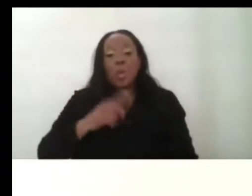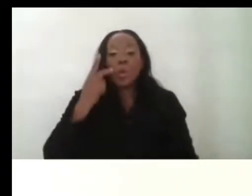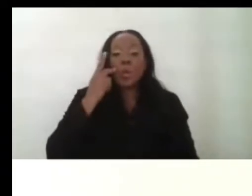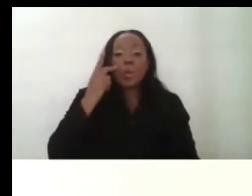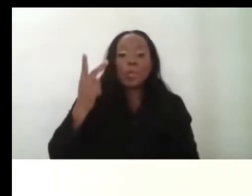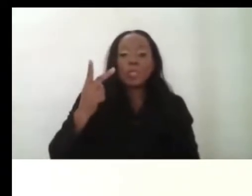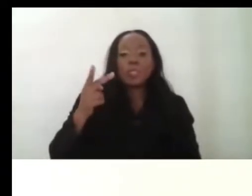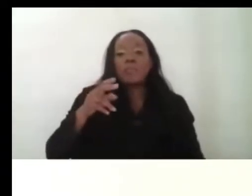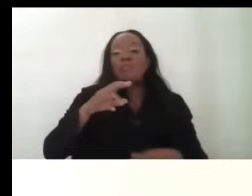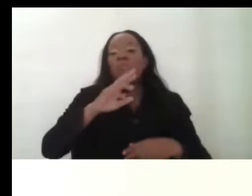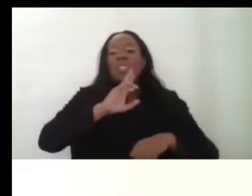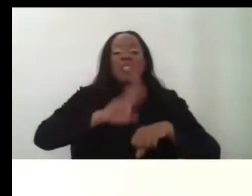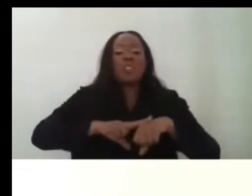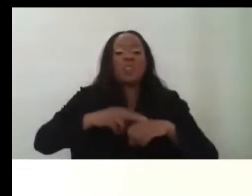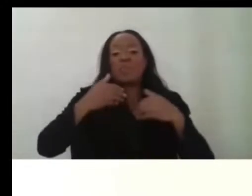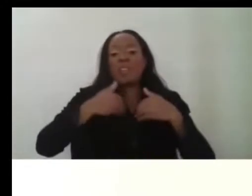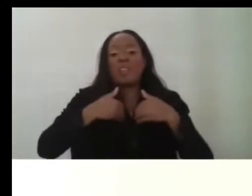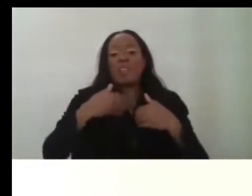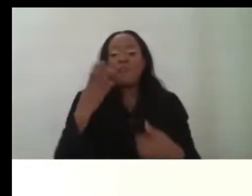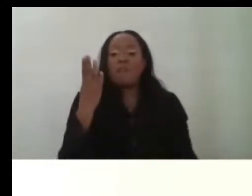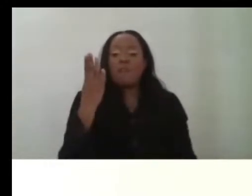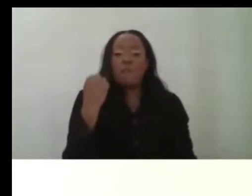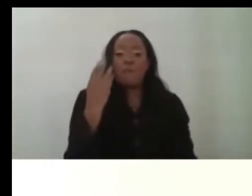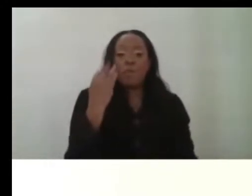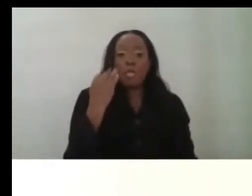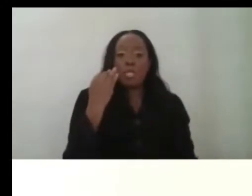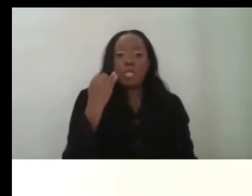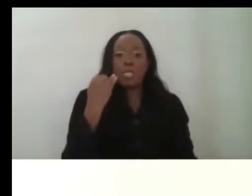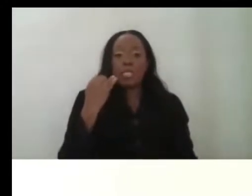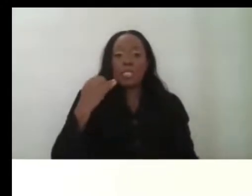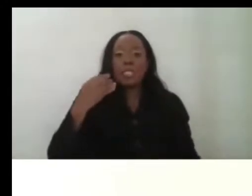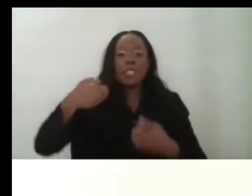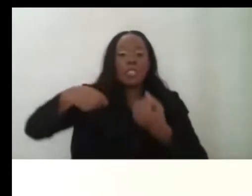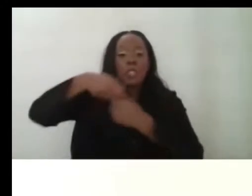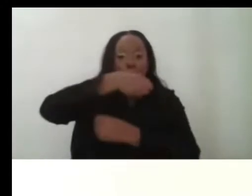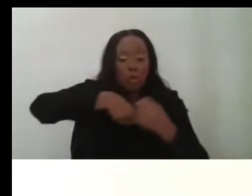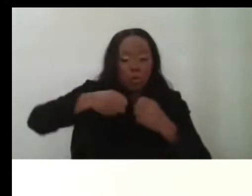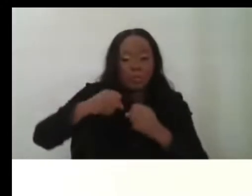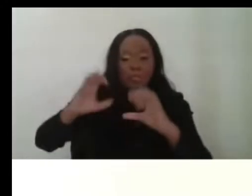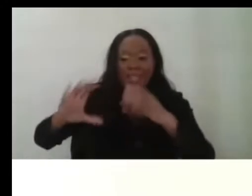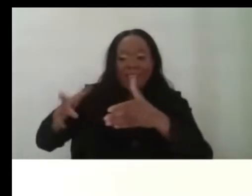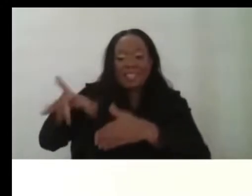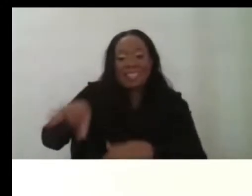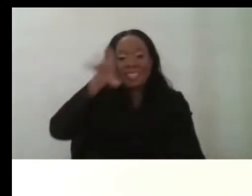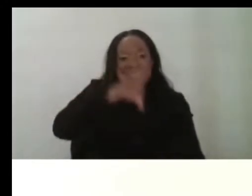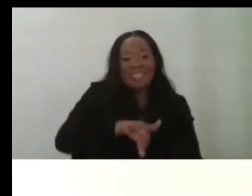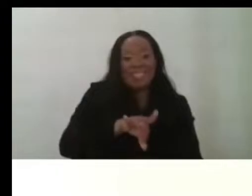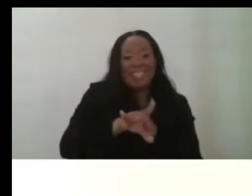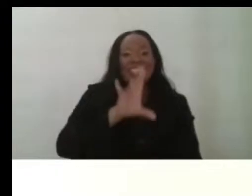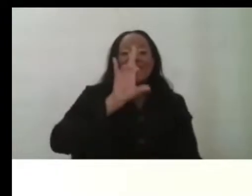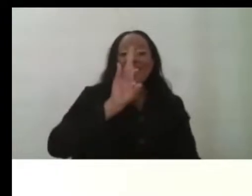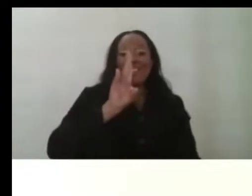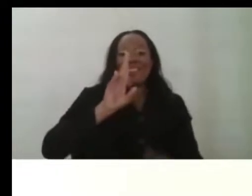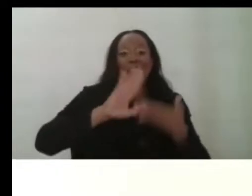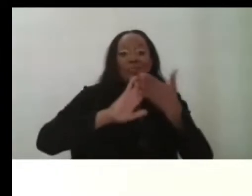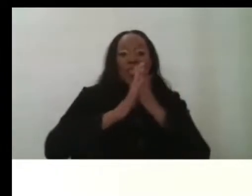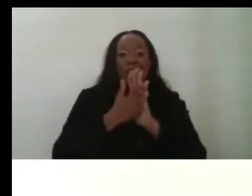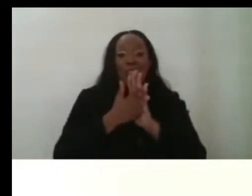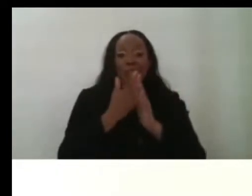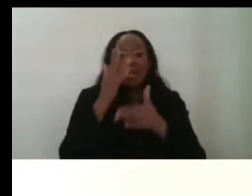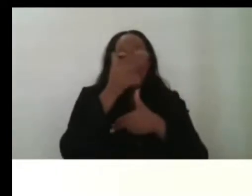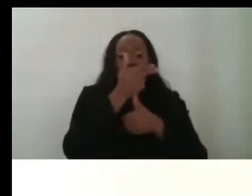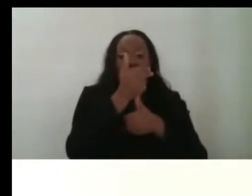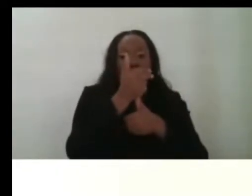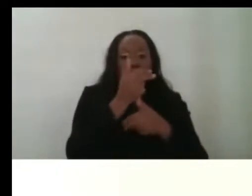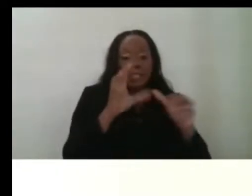normally have 14 EM storms in the entire Atlantic basin, 7 of which become hurricane and 3 of which become major hurricanes. Just to